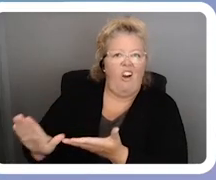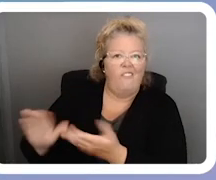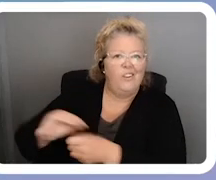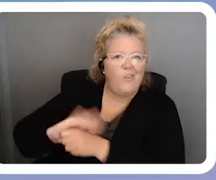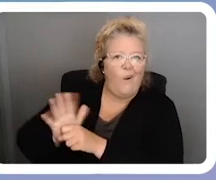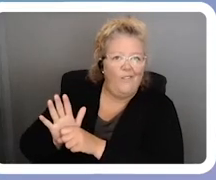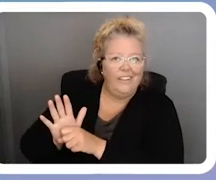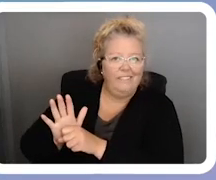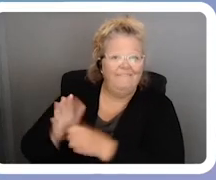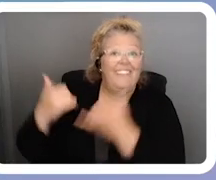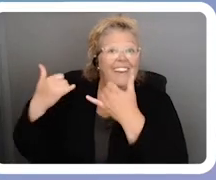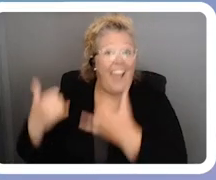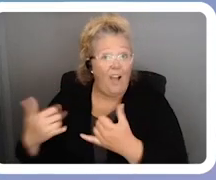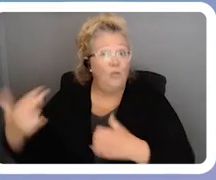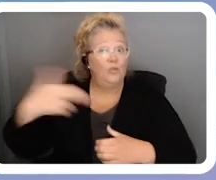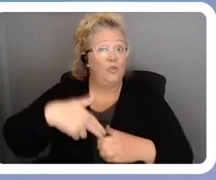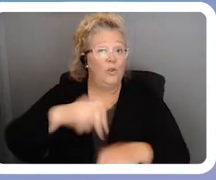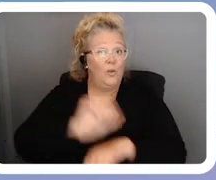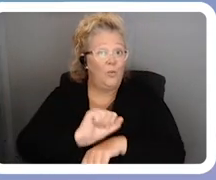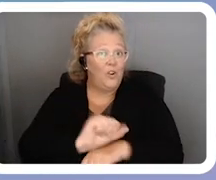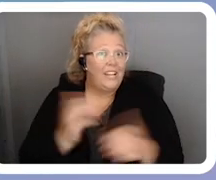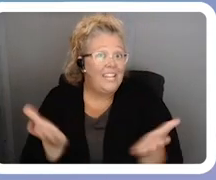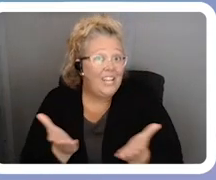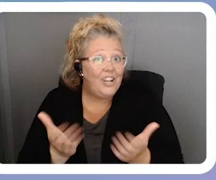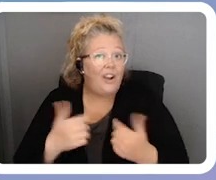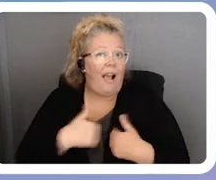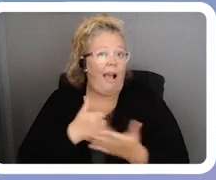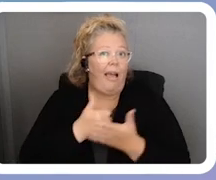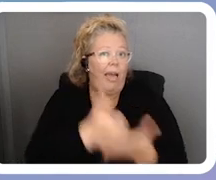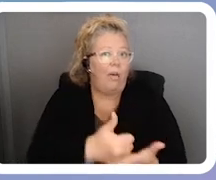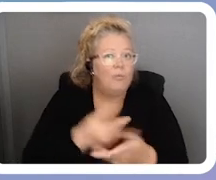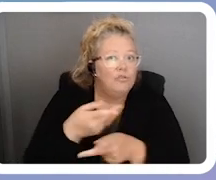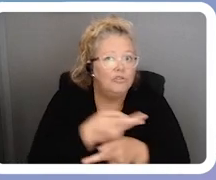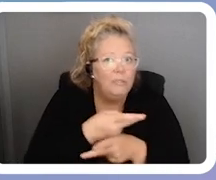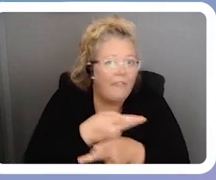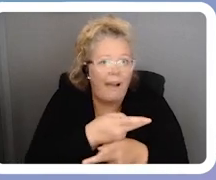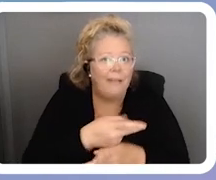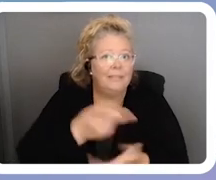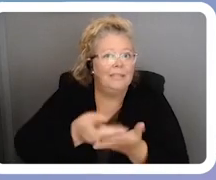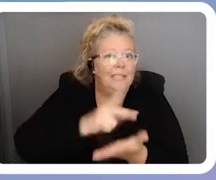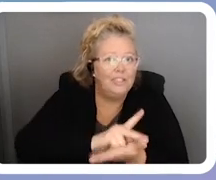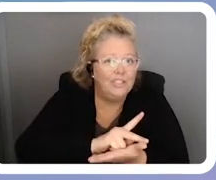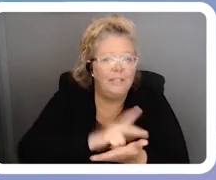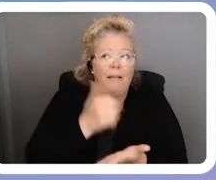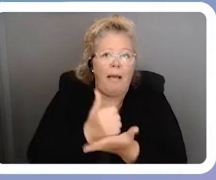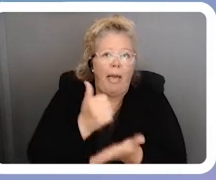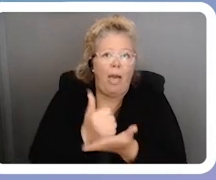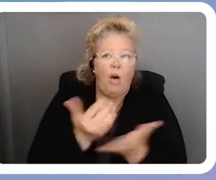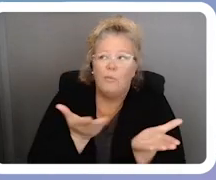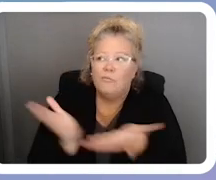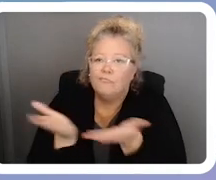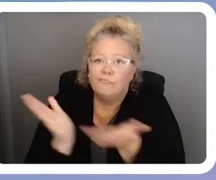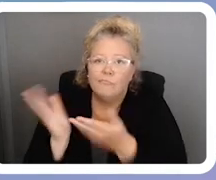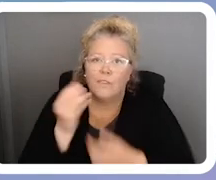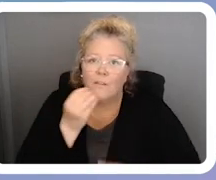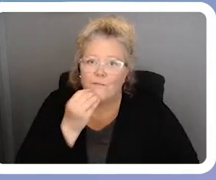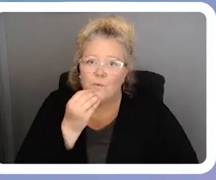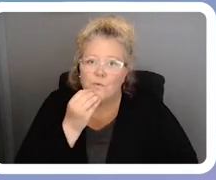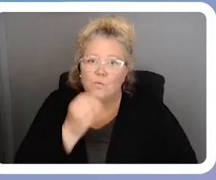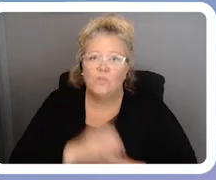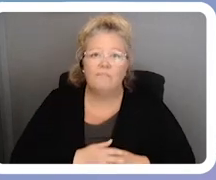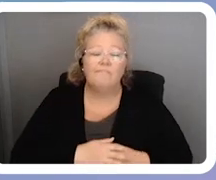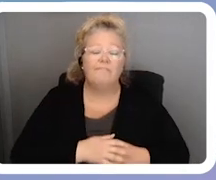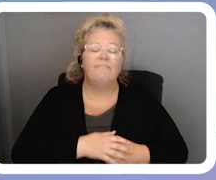here. I help supervise the kitchen, and I do the dishes, and I help carry the food. Great workers, always show up when they're supposed